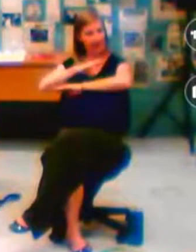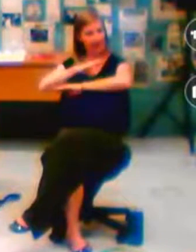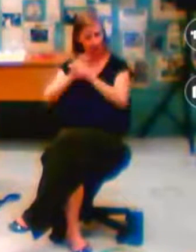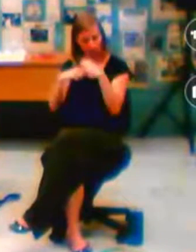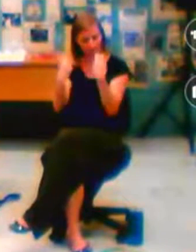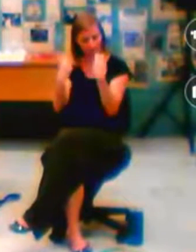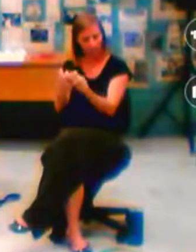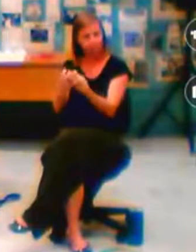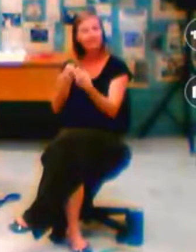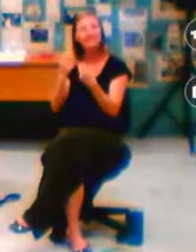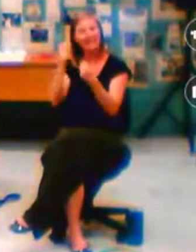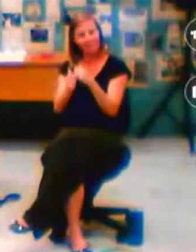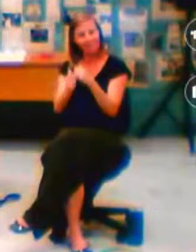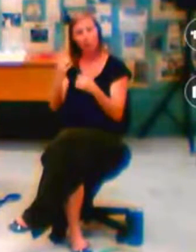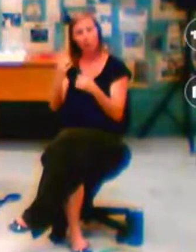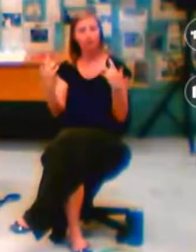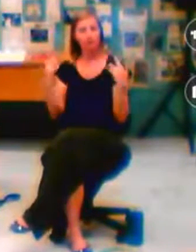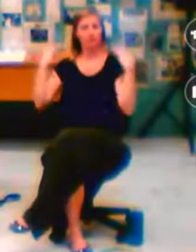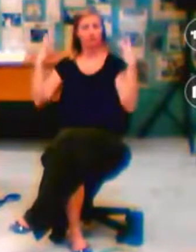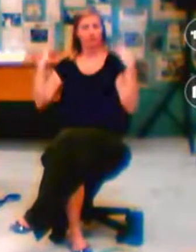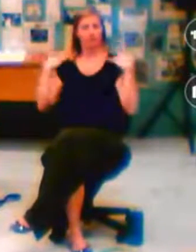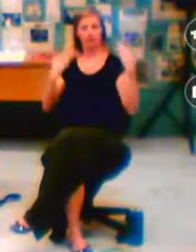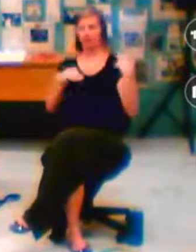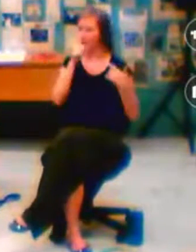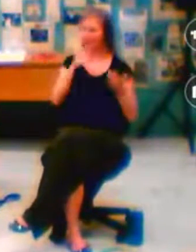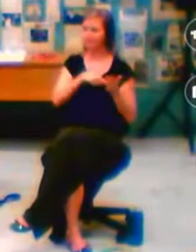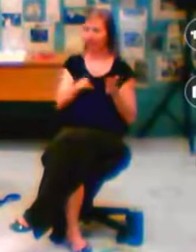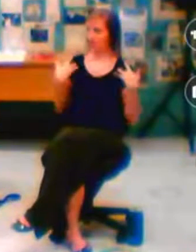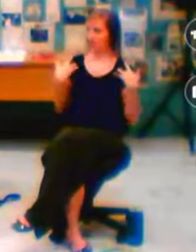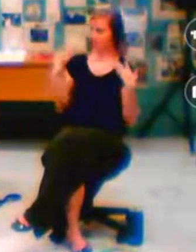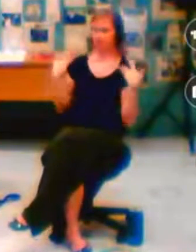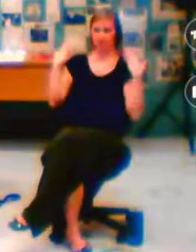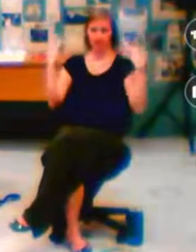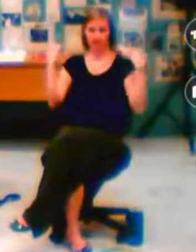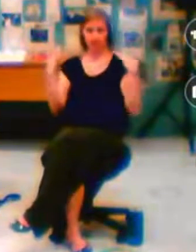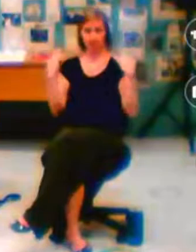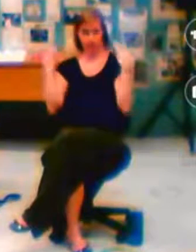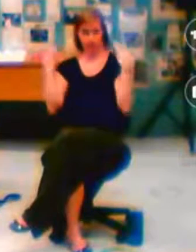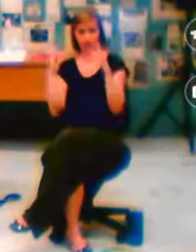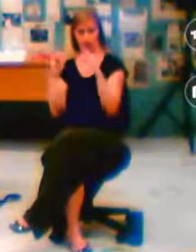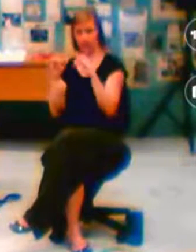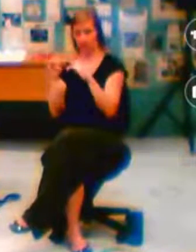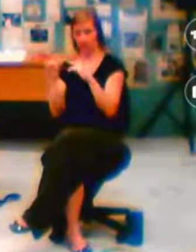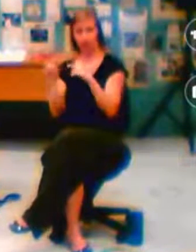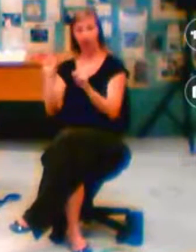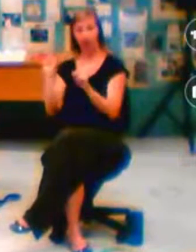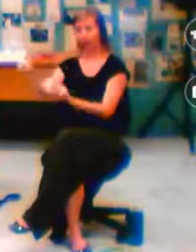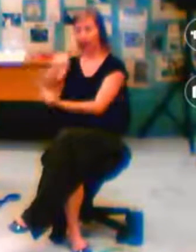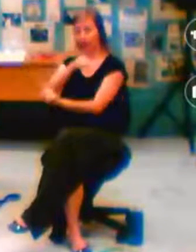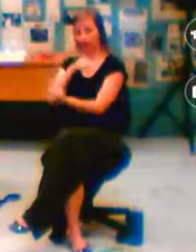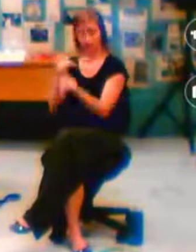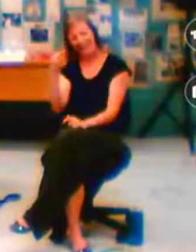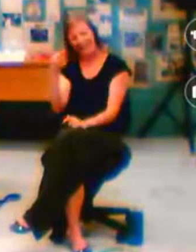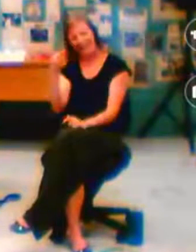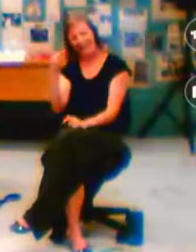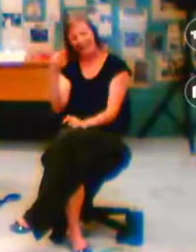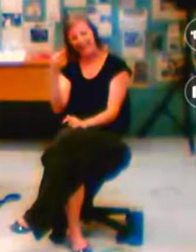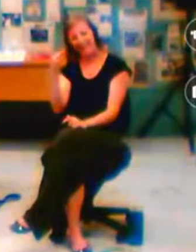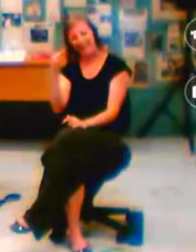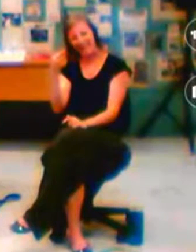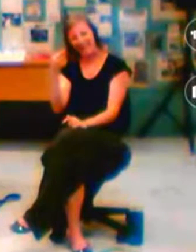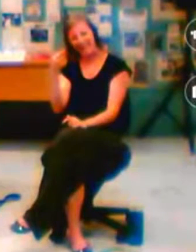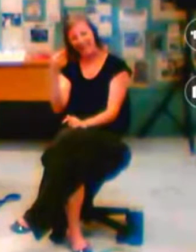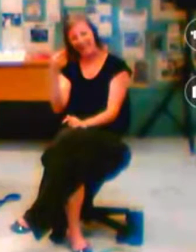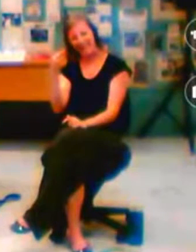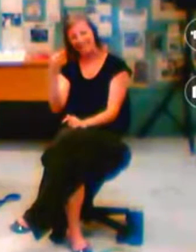care. And then the third was that because they were trying to figure out how to pay for it and everybody was at the table, everybody found a way